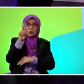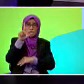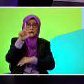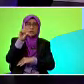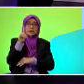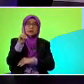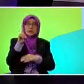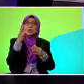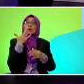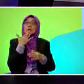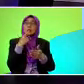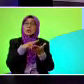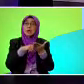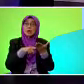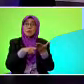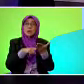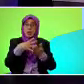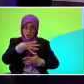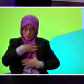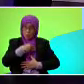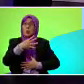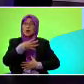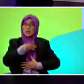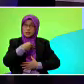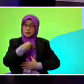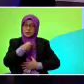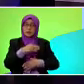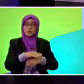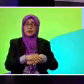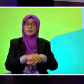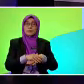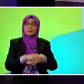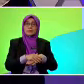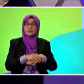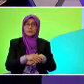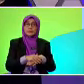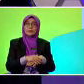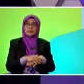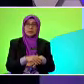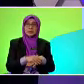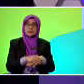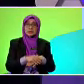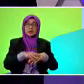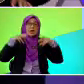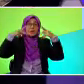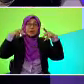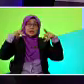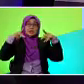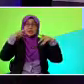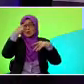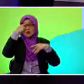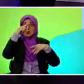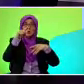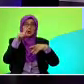Irfan? White color. White molds, and Okay. the plastic is just to protect us, Yeah. to protect Irfan. I don't want to touch